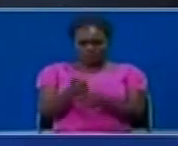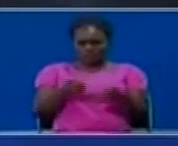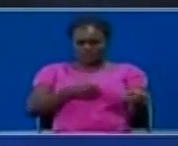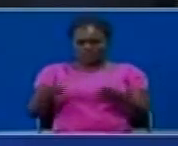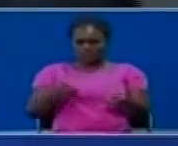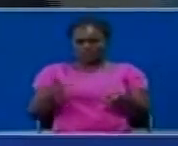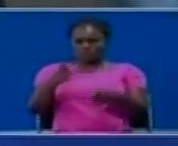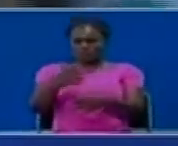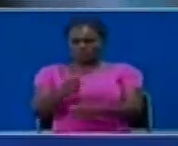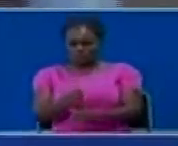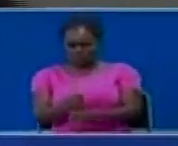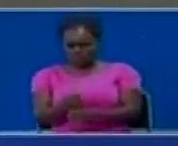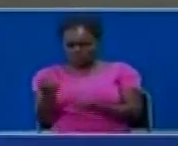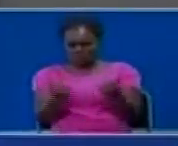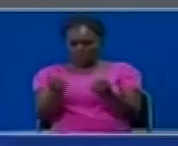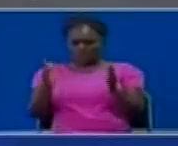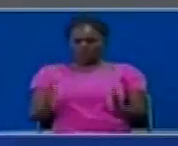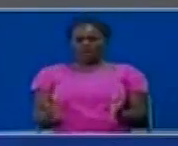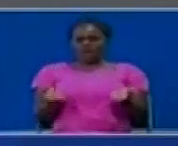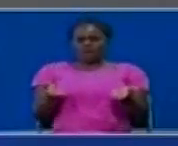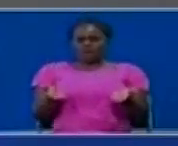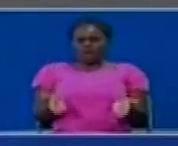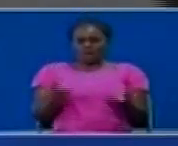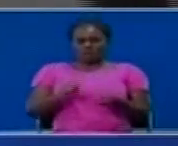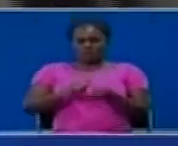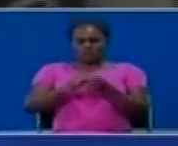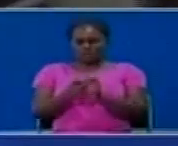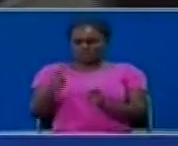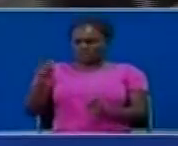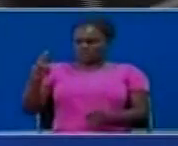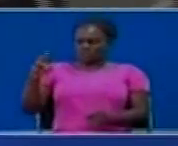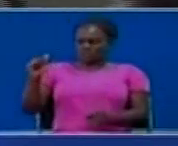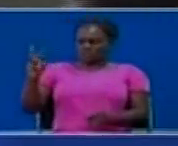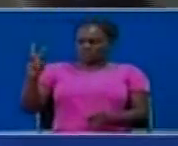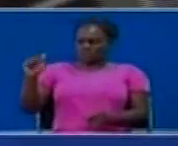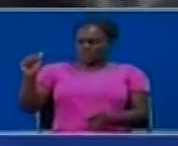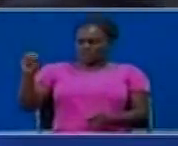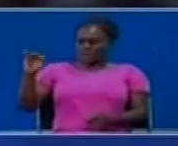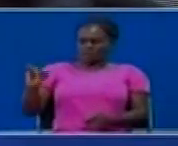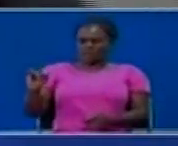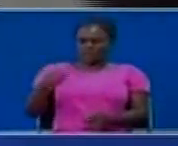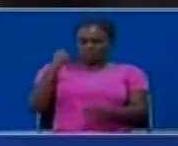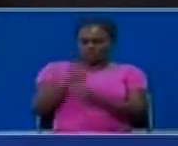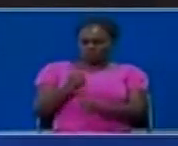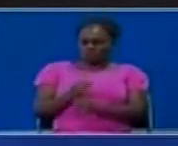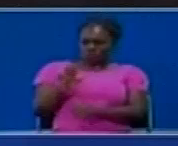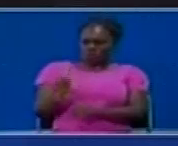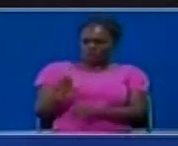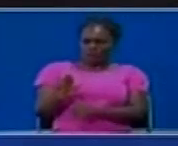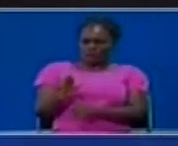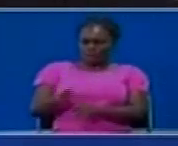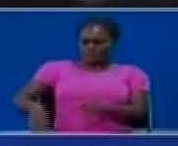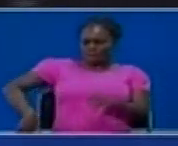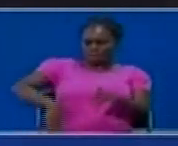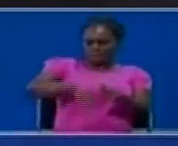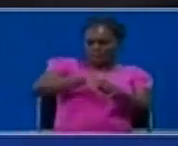Transportation Company as a driver, now renamed Transami Kenya Limited. As he ran his errands, he was hit on his left